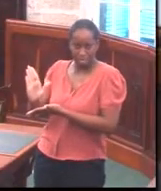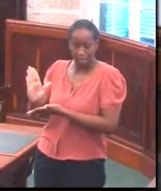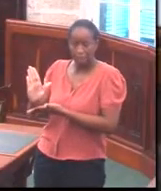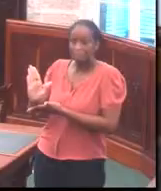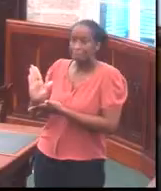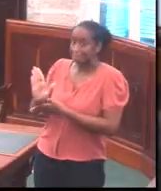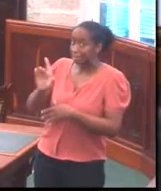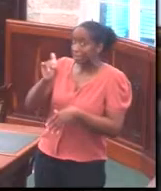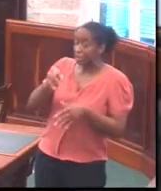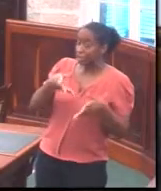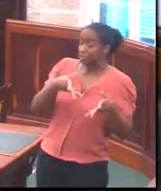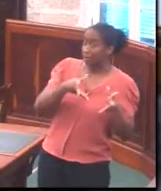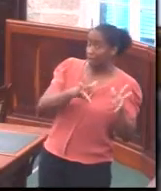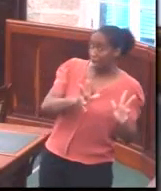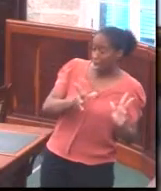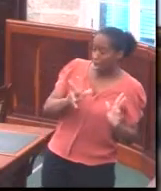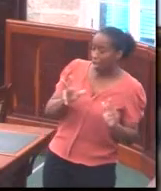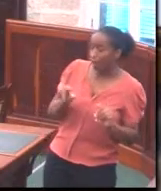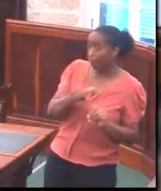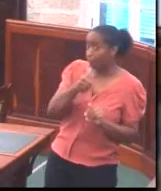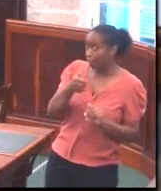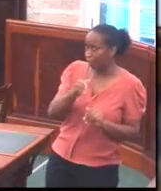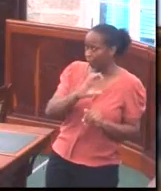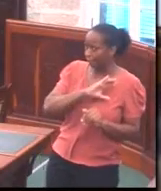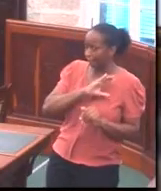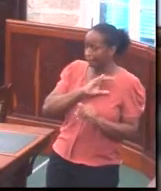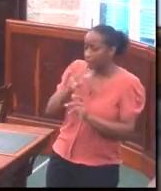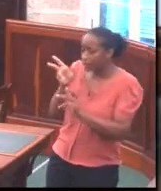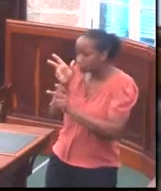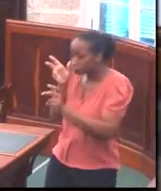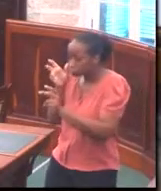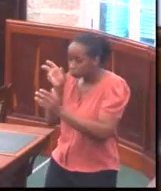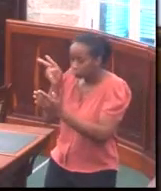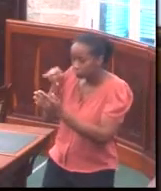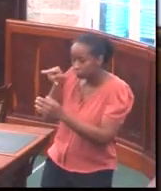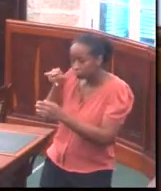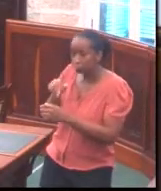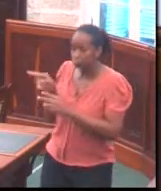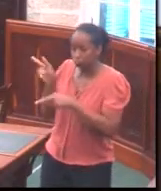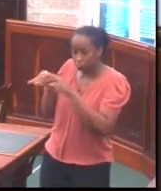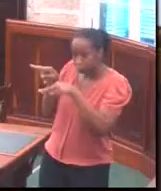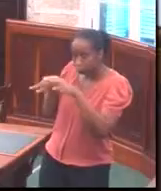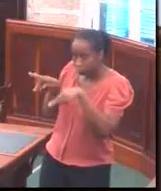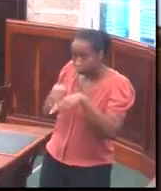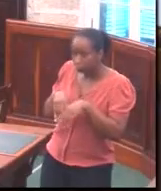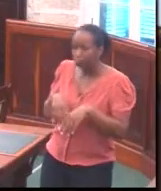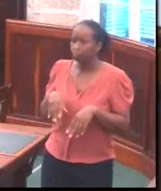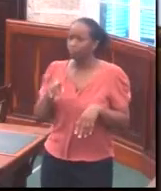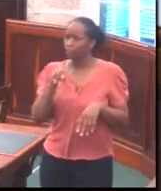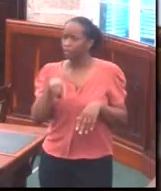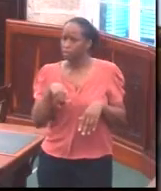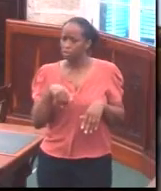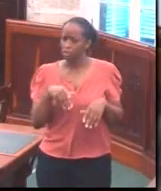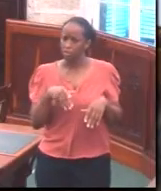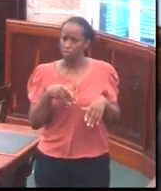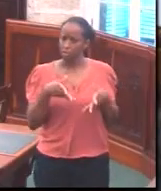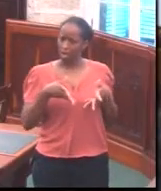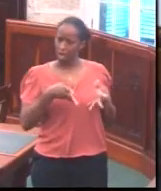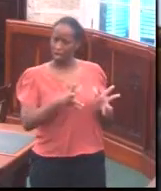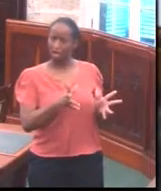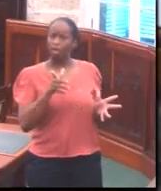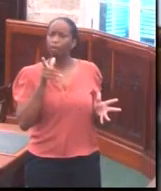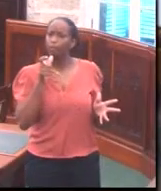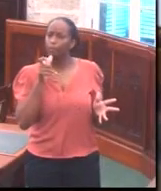warrant to justify or to permit that disturbance or that interception. That has